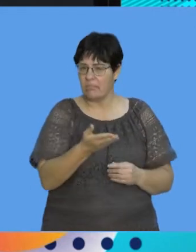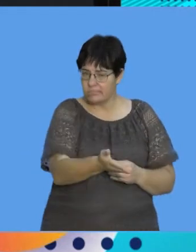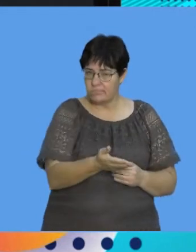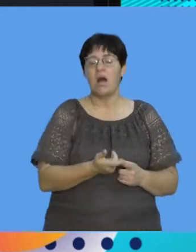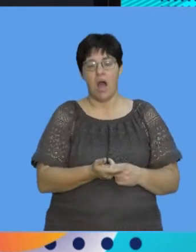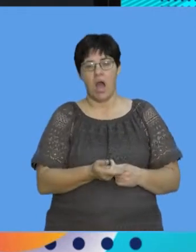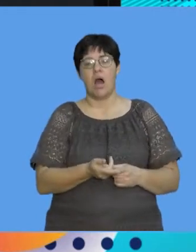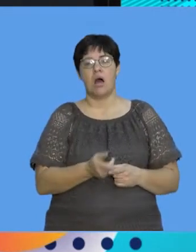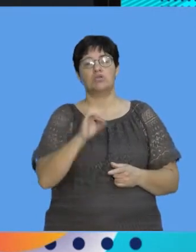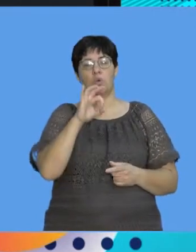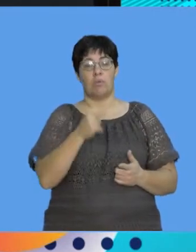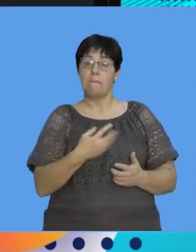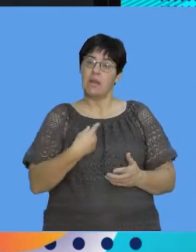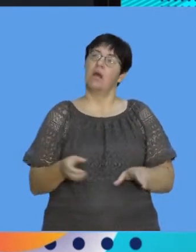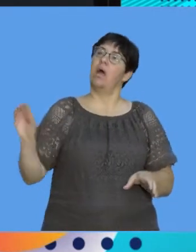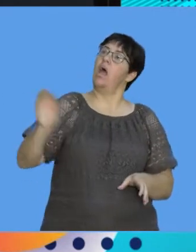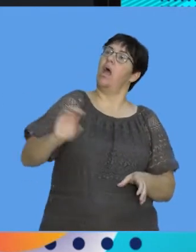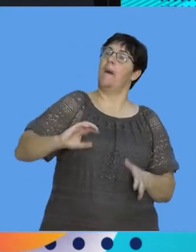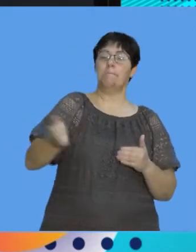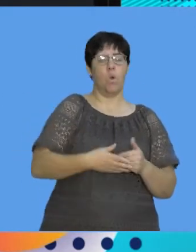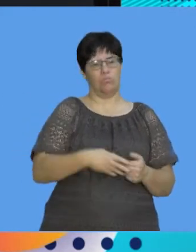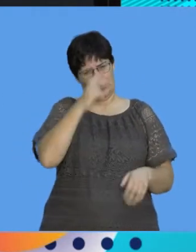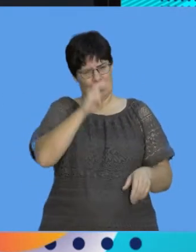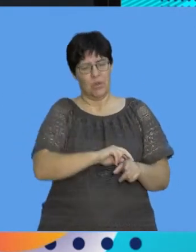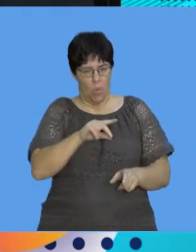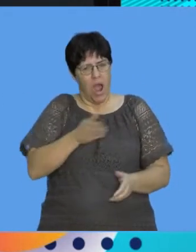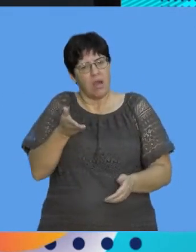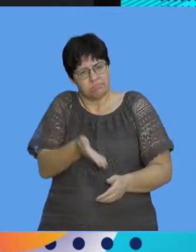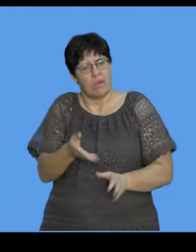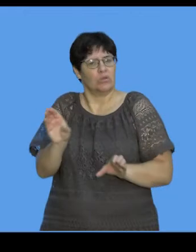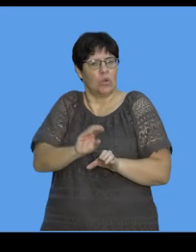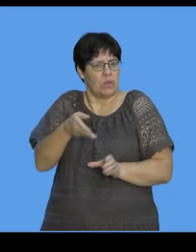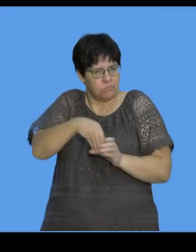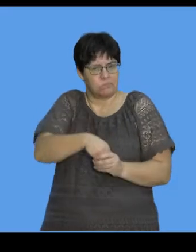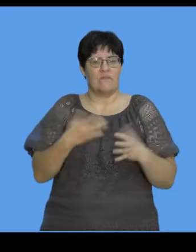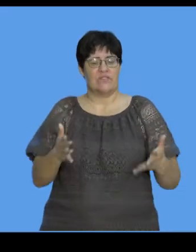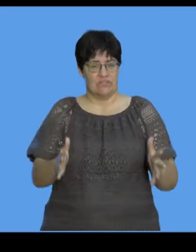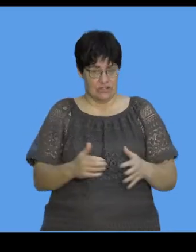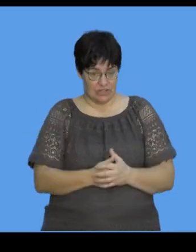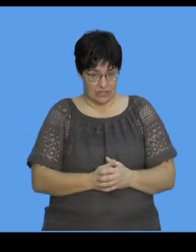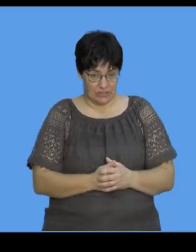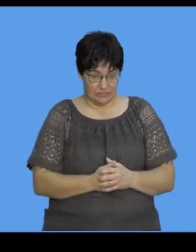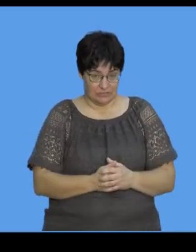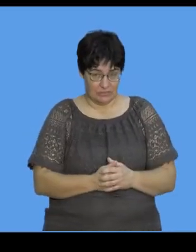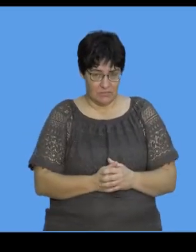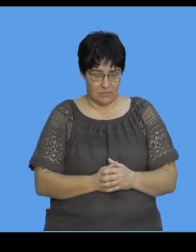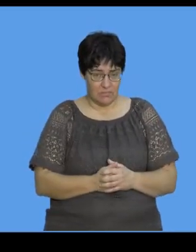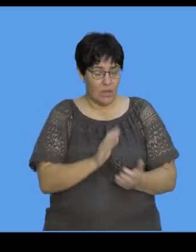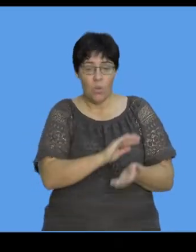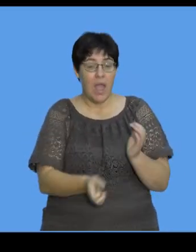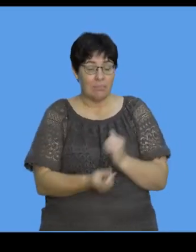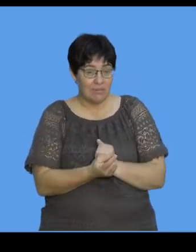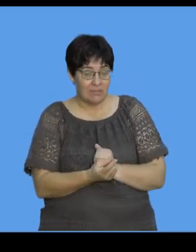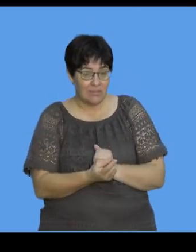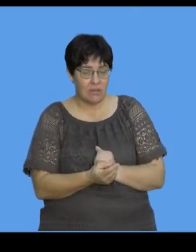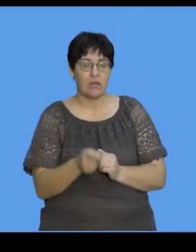it's not always necessary for you to put sodium on your food. Okay. Now, what happens here, all right, is